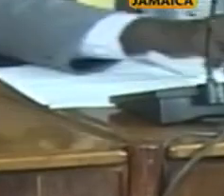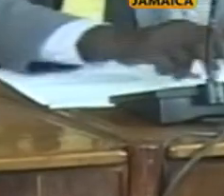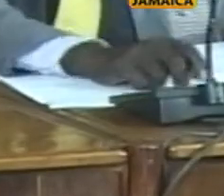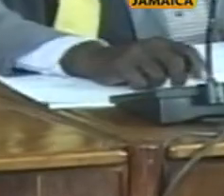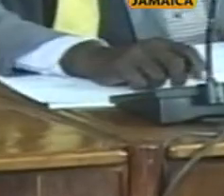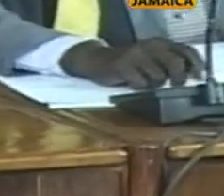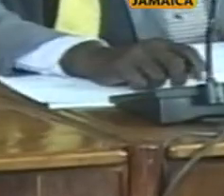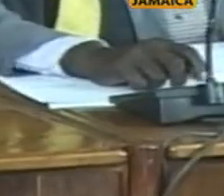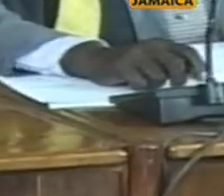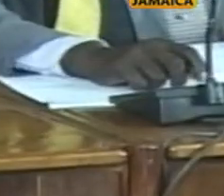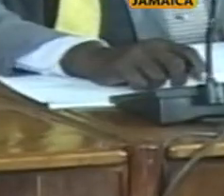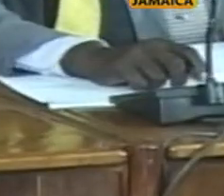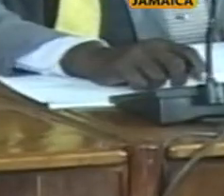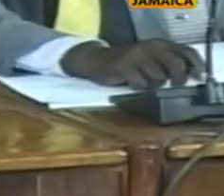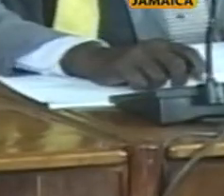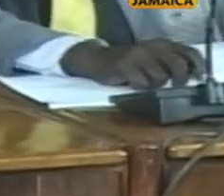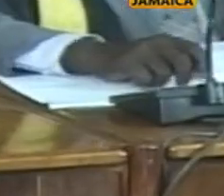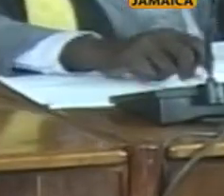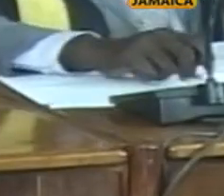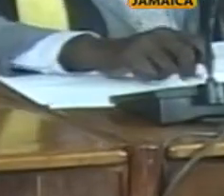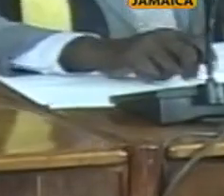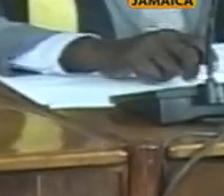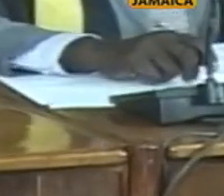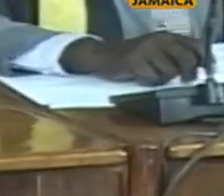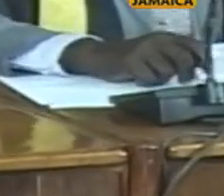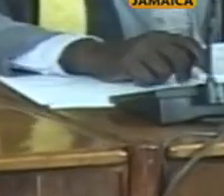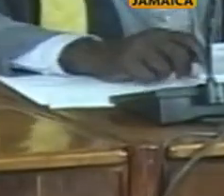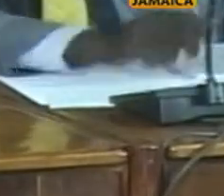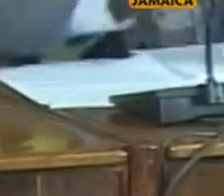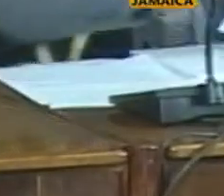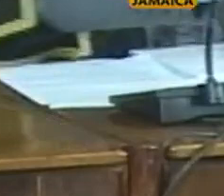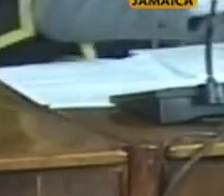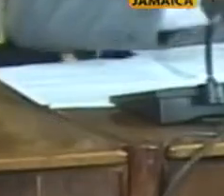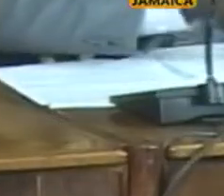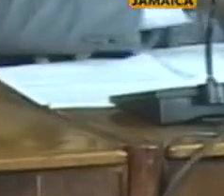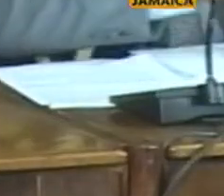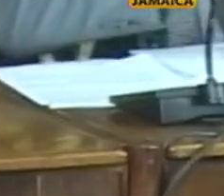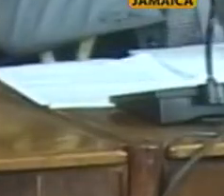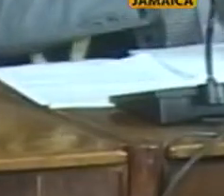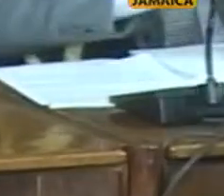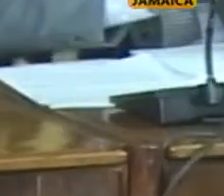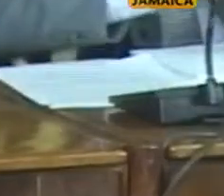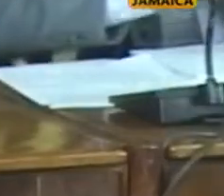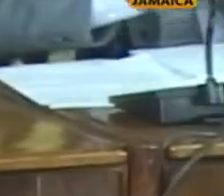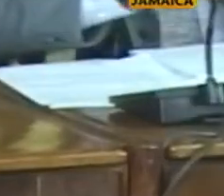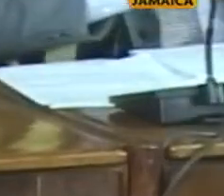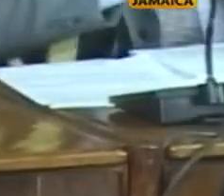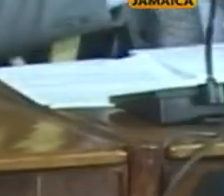for related matters read a third time and passed.